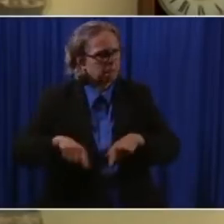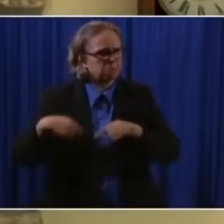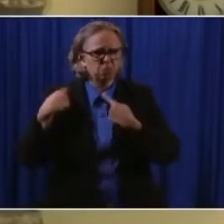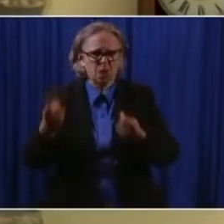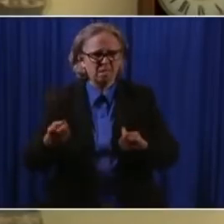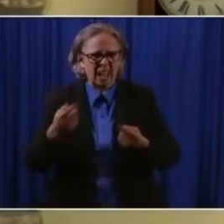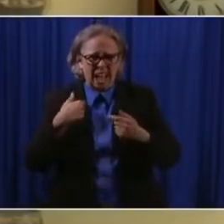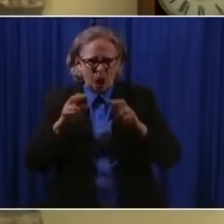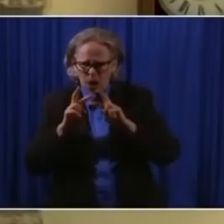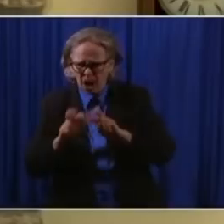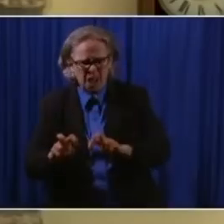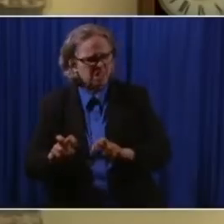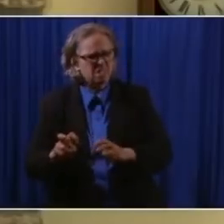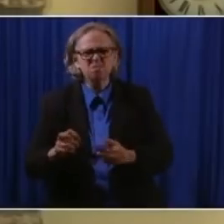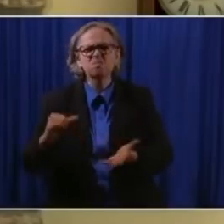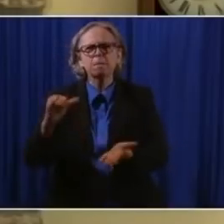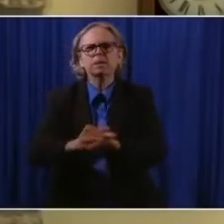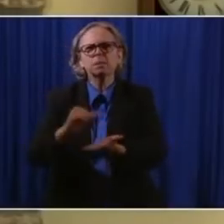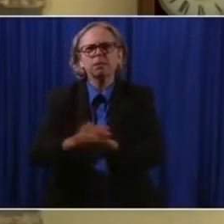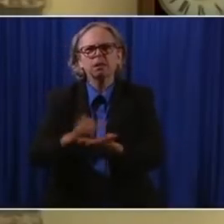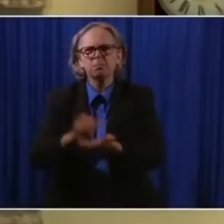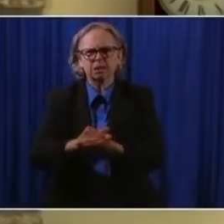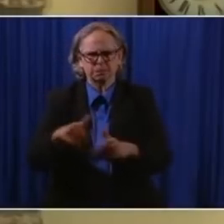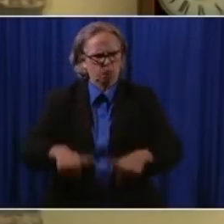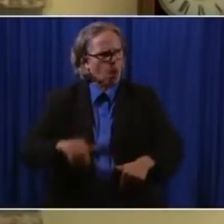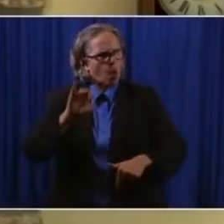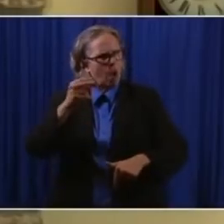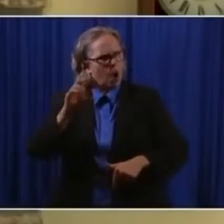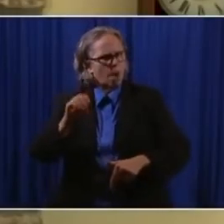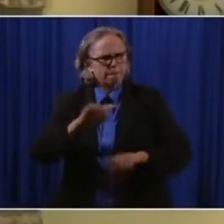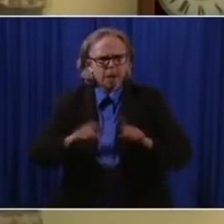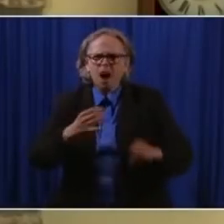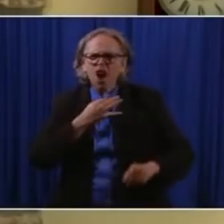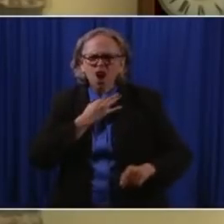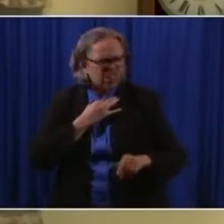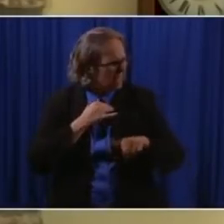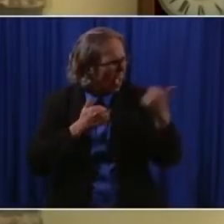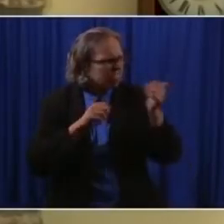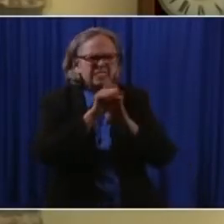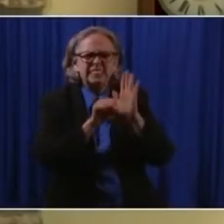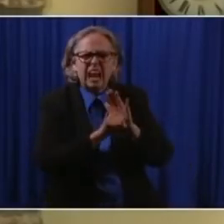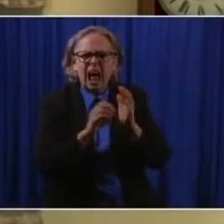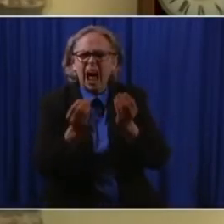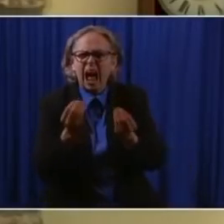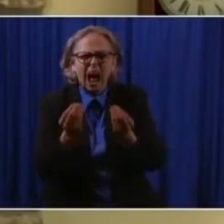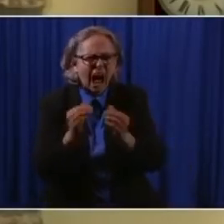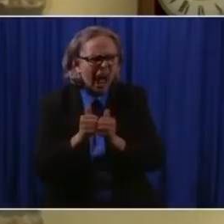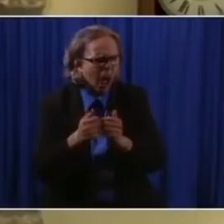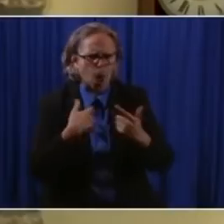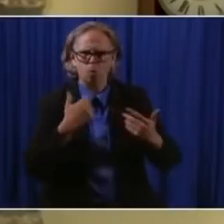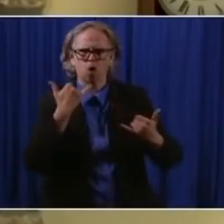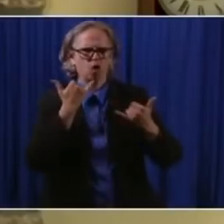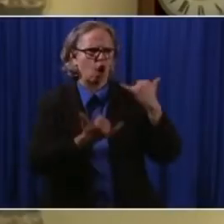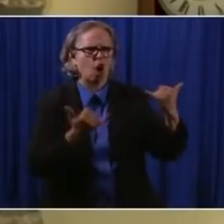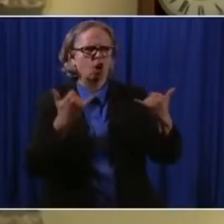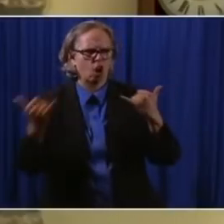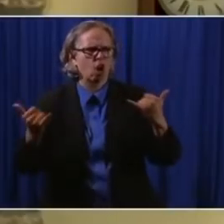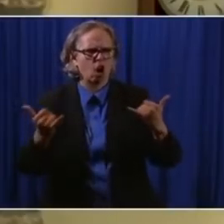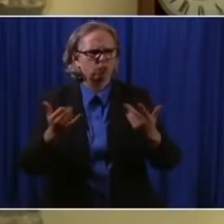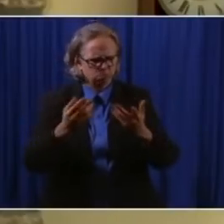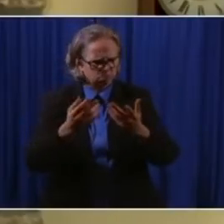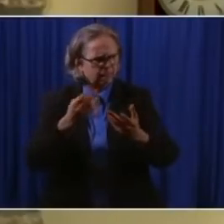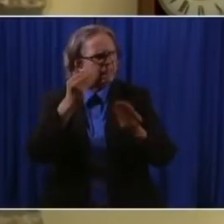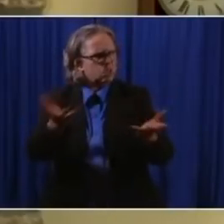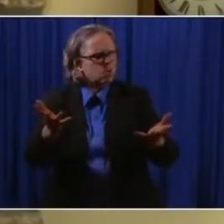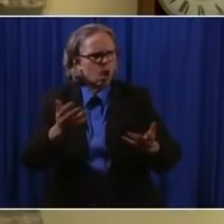we simply do not have the money to do it. So I'm not sure how they're frankly going to pull that off, but I'm always open